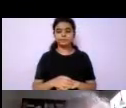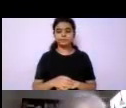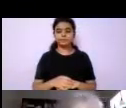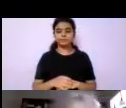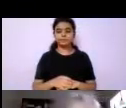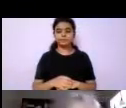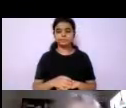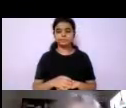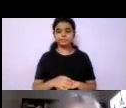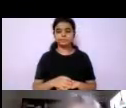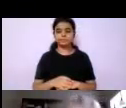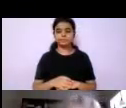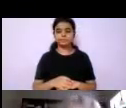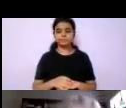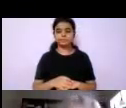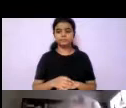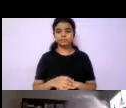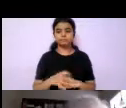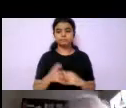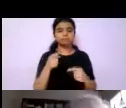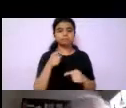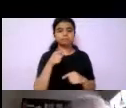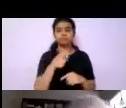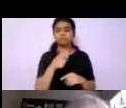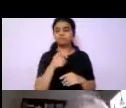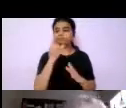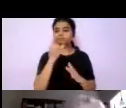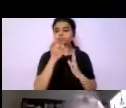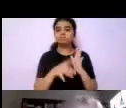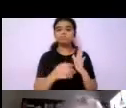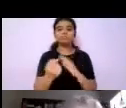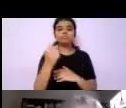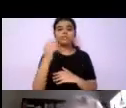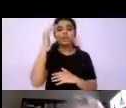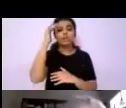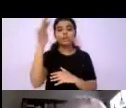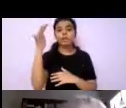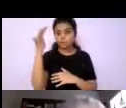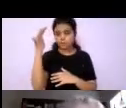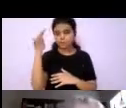especially when they espouse a strong theory,